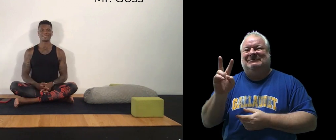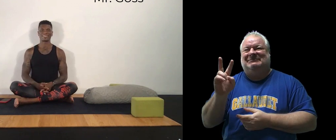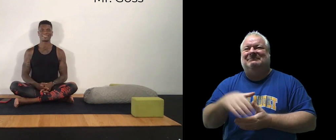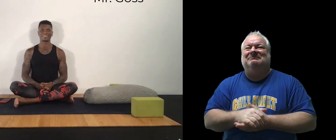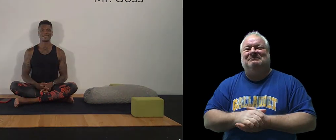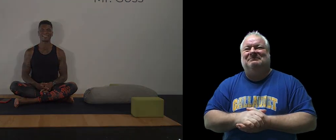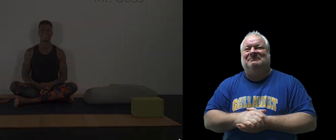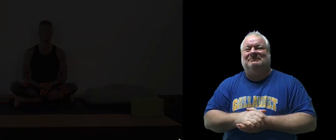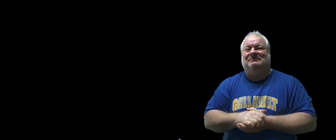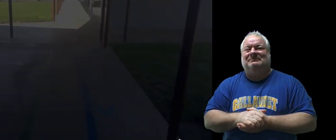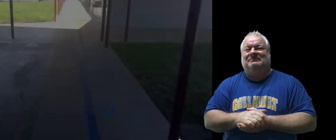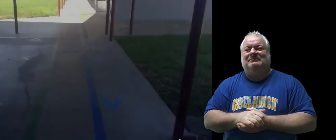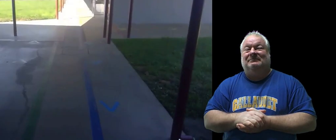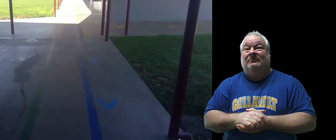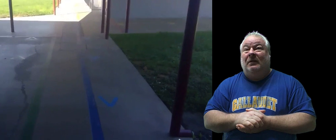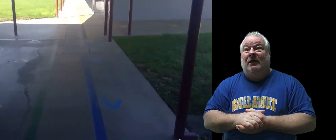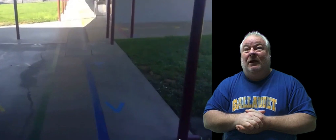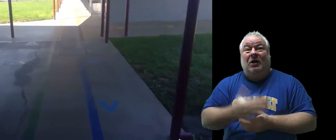Peace.